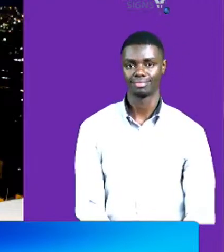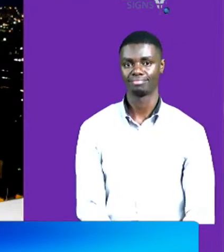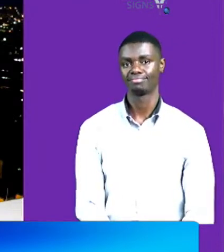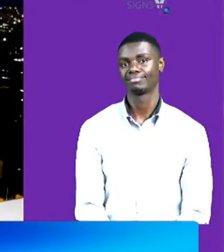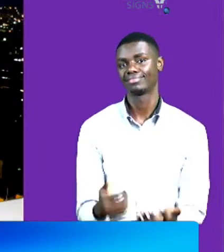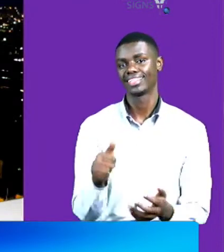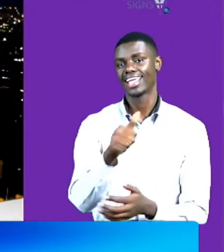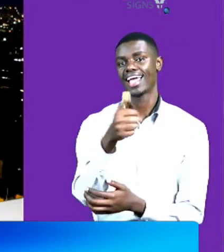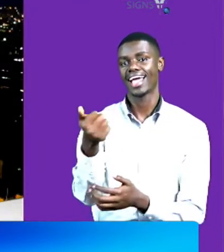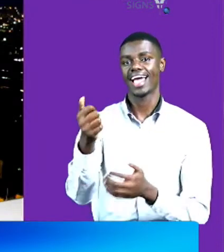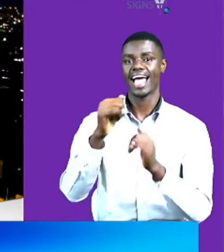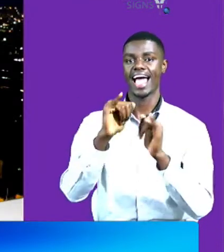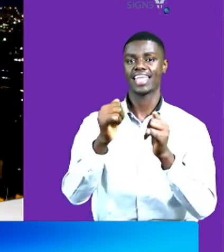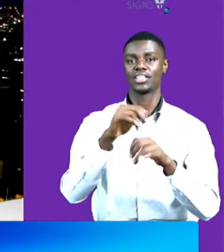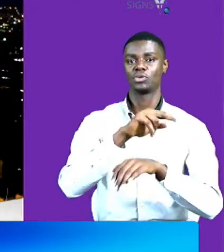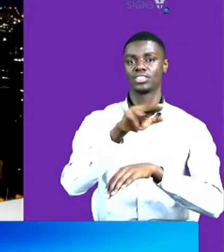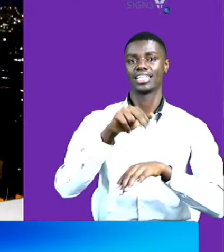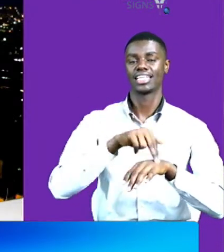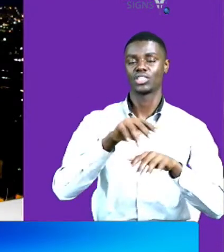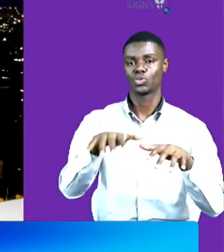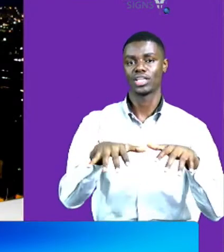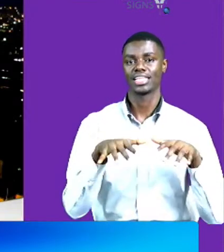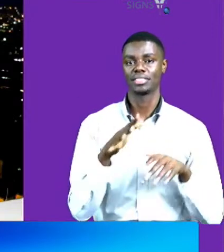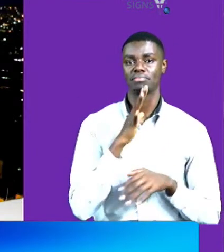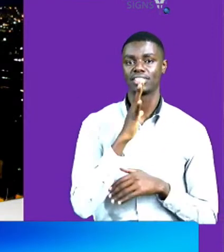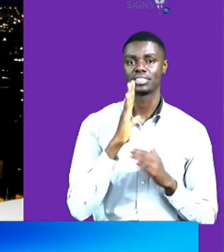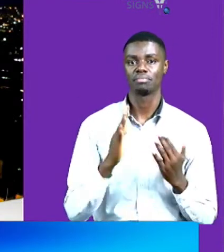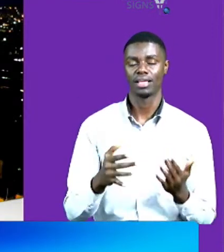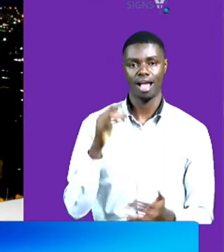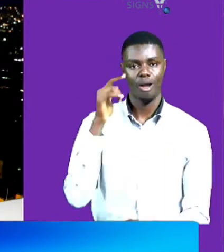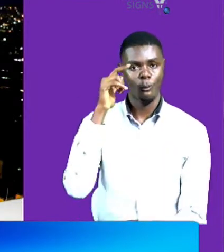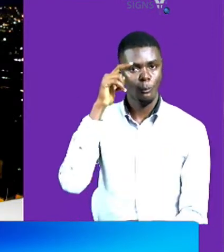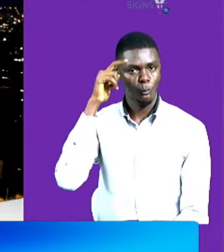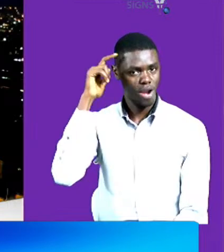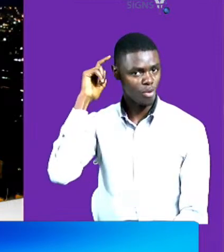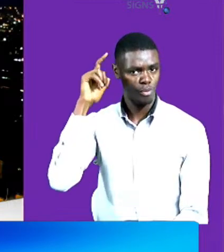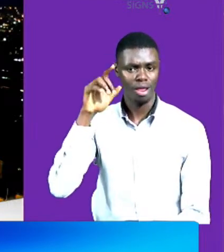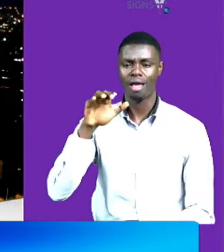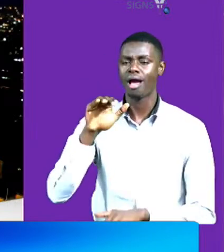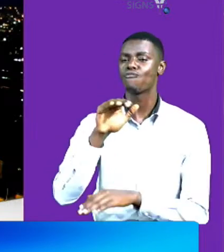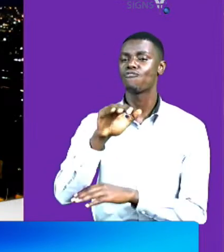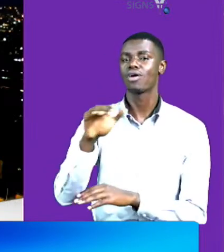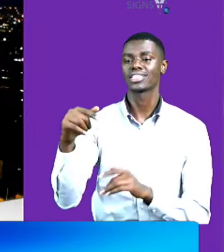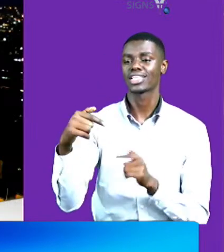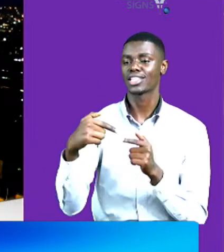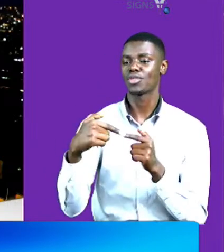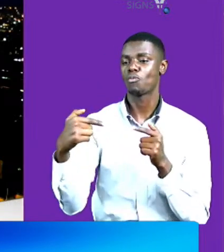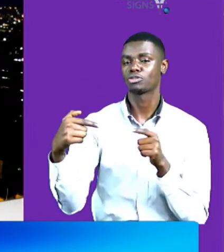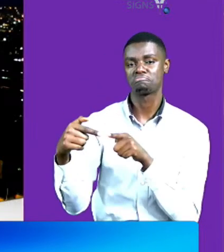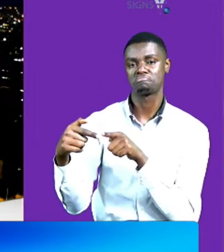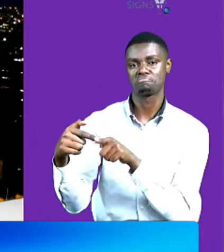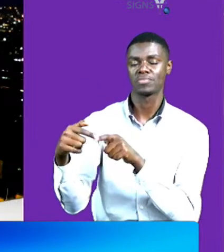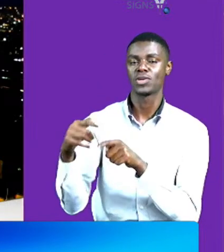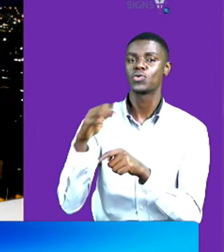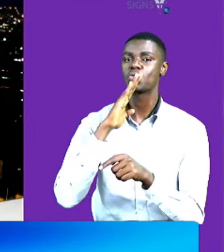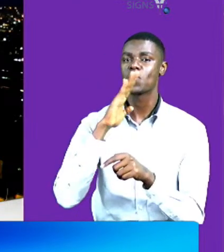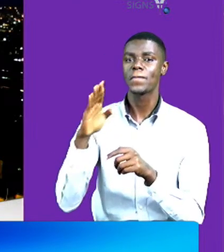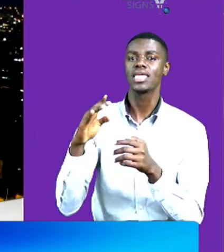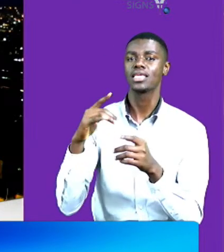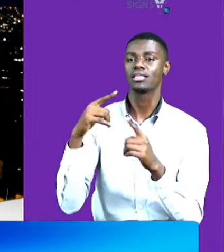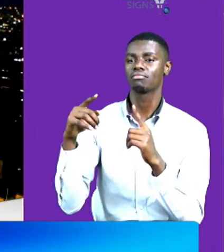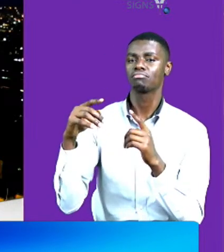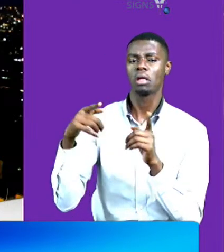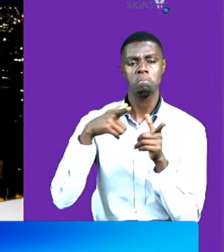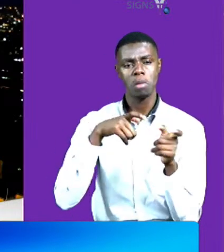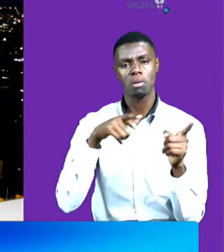Now to some other news, National Assembly Speaker Moses Wetangula has called upon the opposition to be